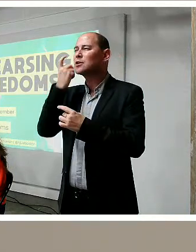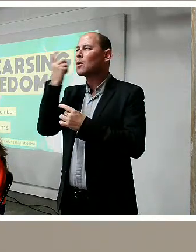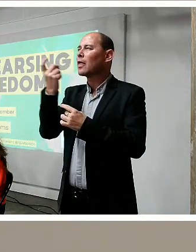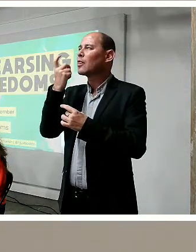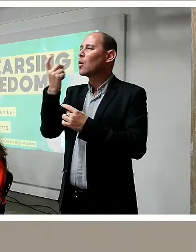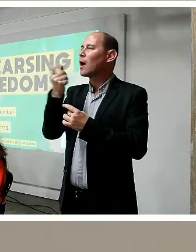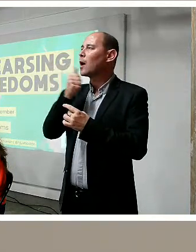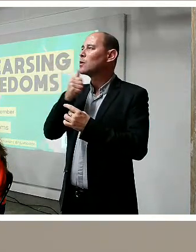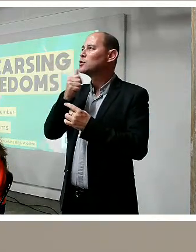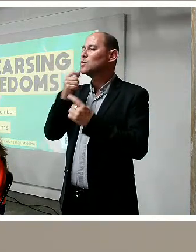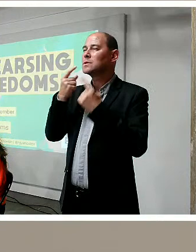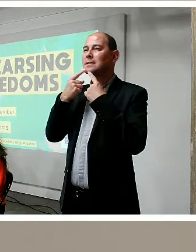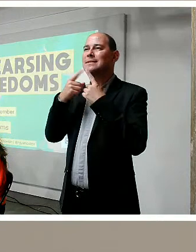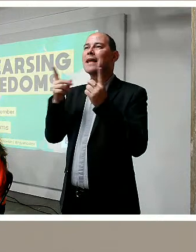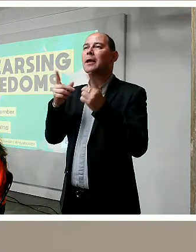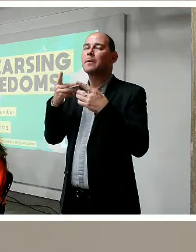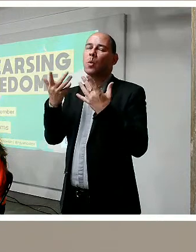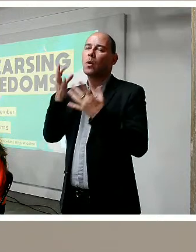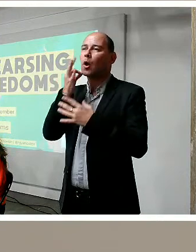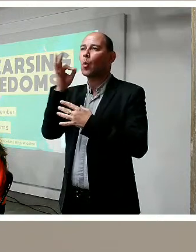we spent many hours discussing.